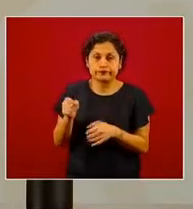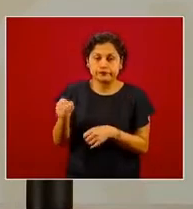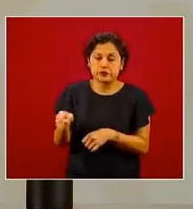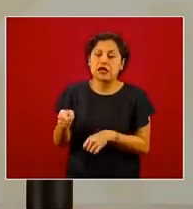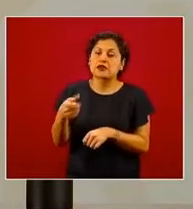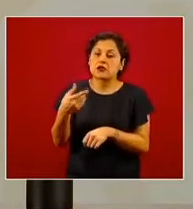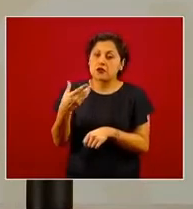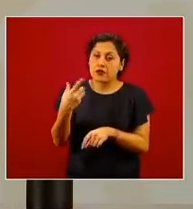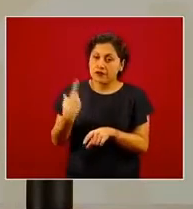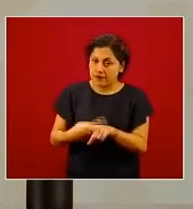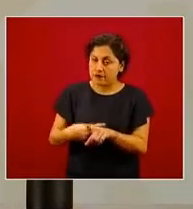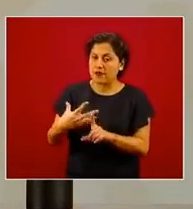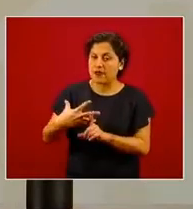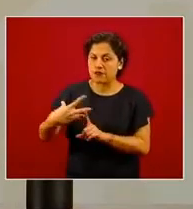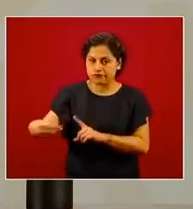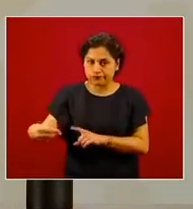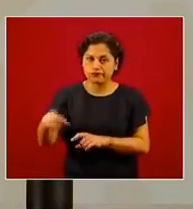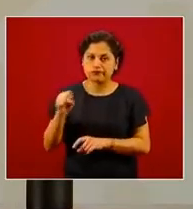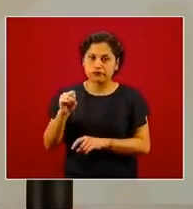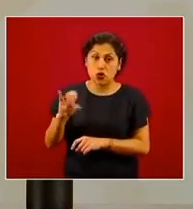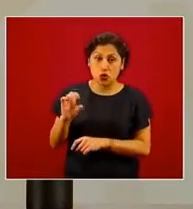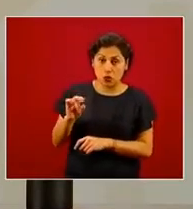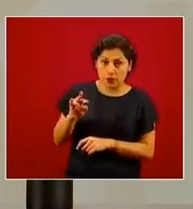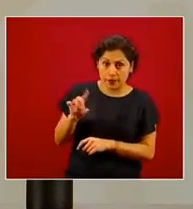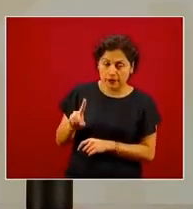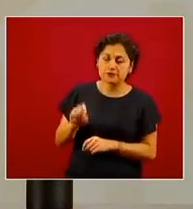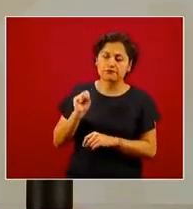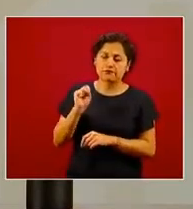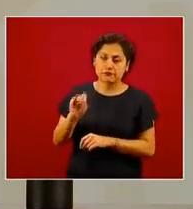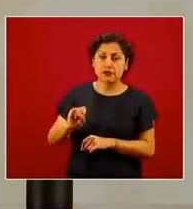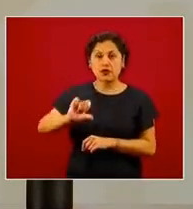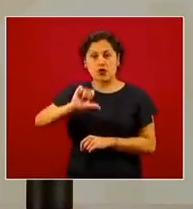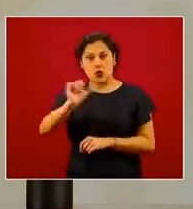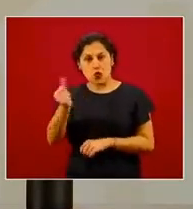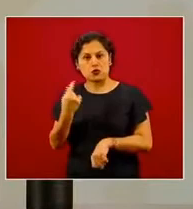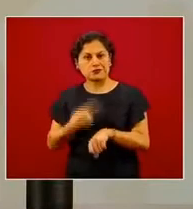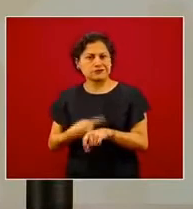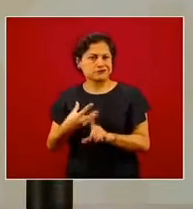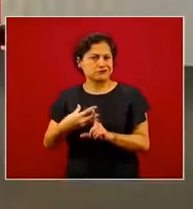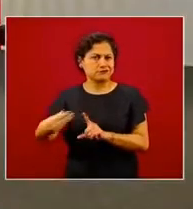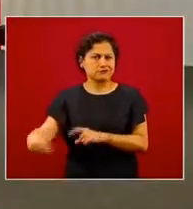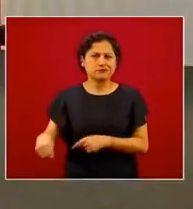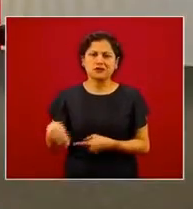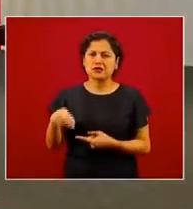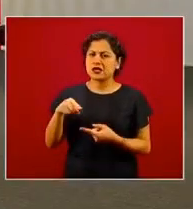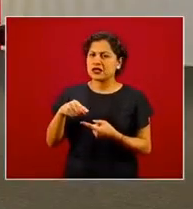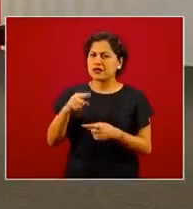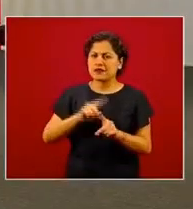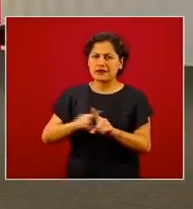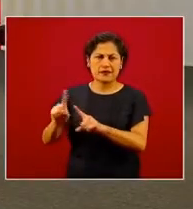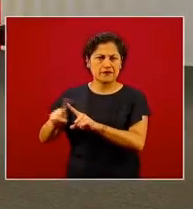COVID. This happens with other diseases like tuberculosis,